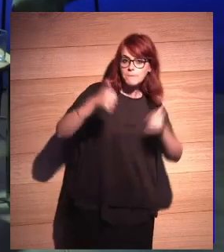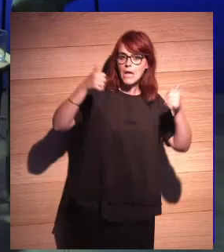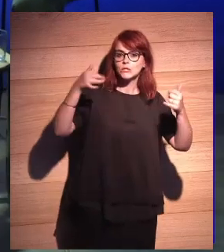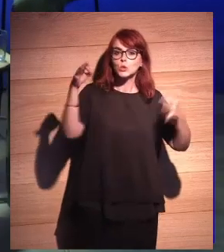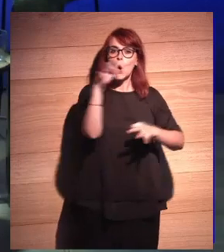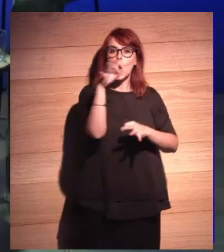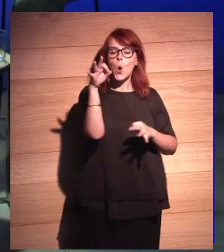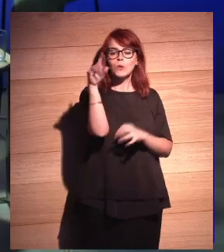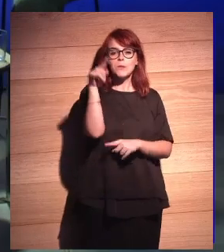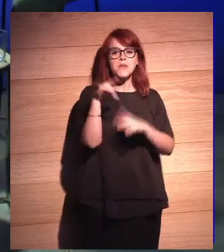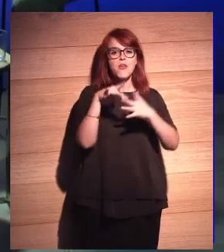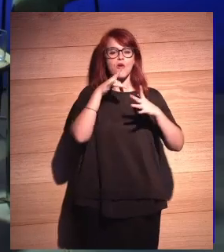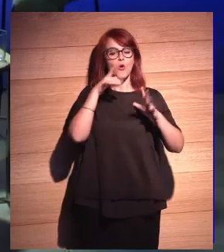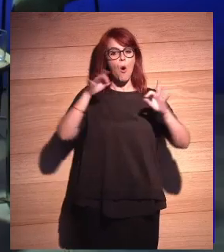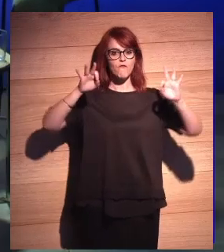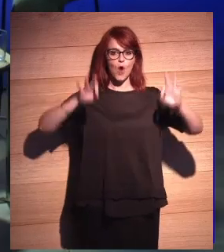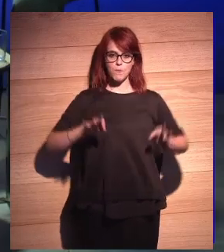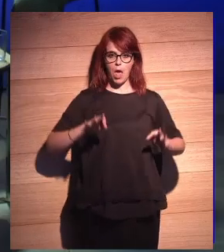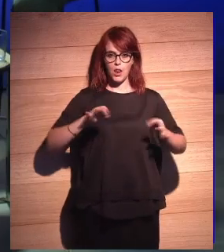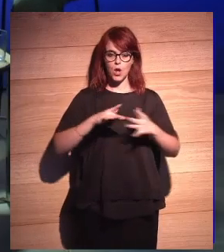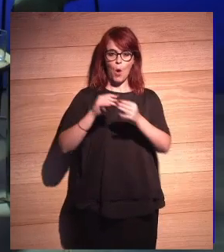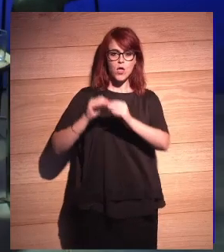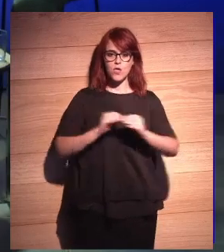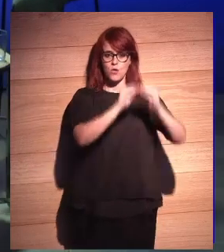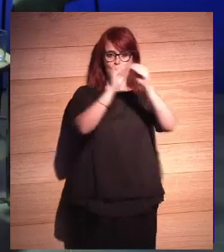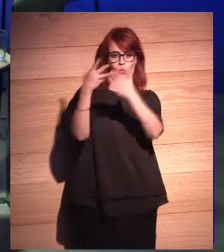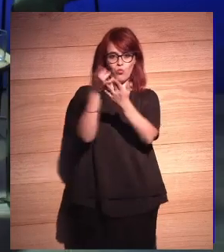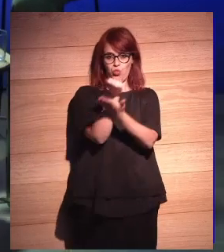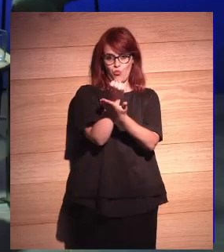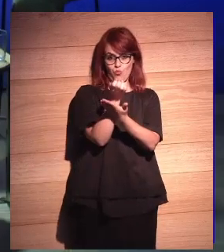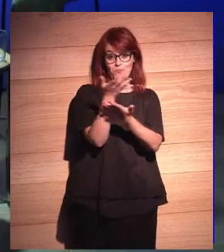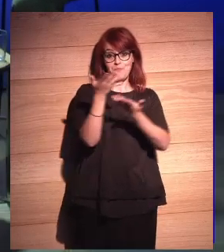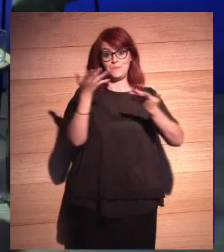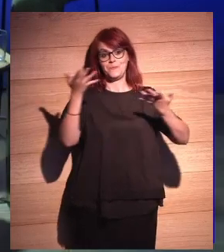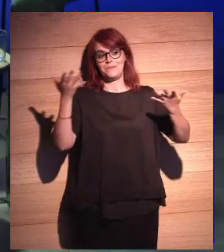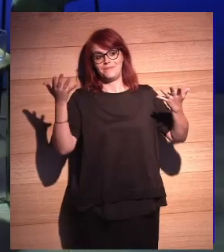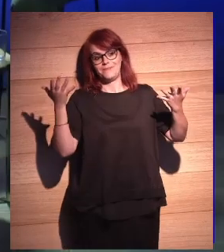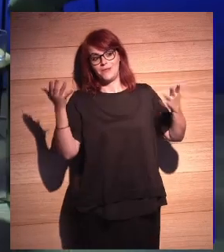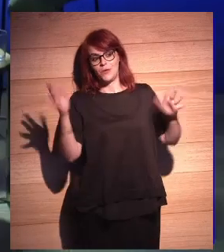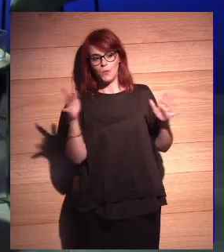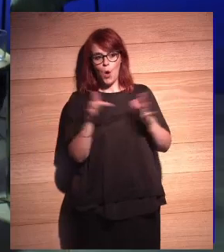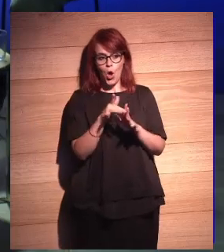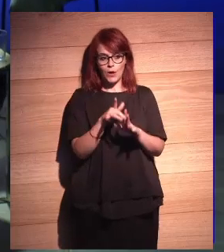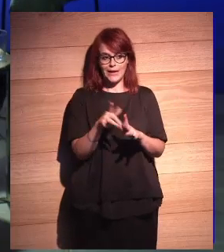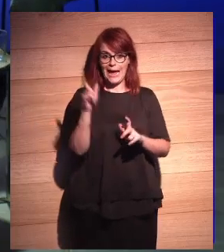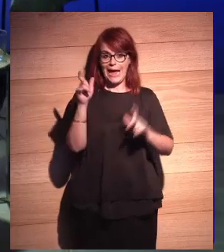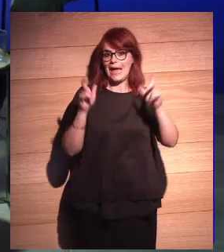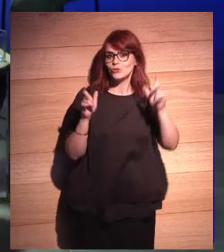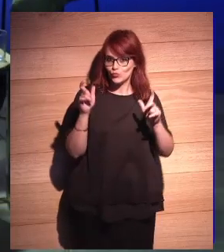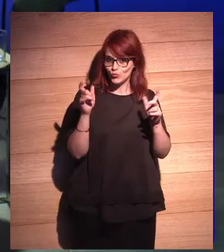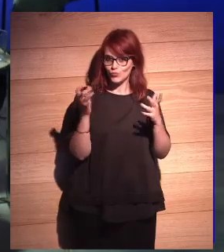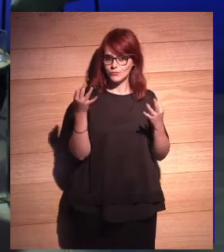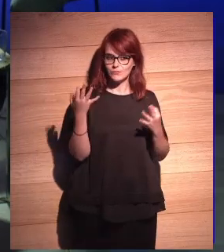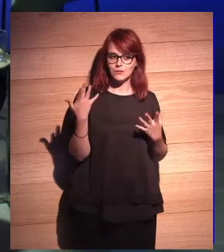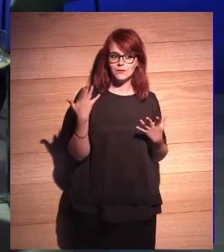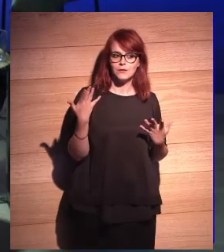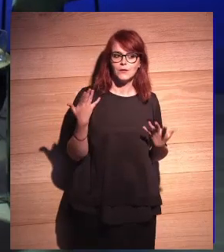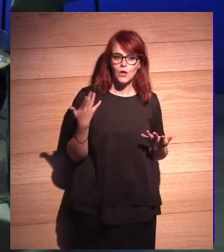we move and make us flow better, or are making us more uniform